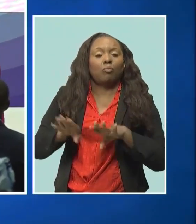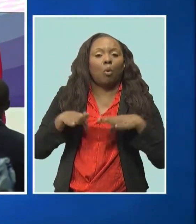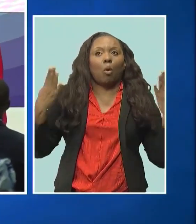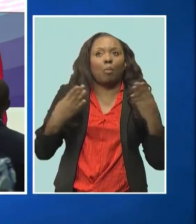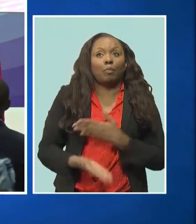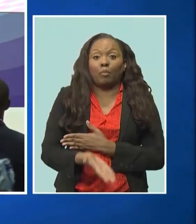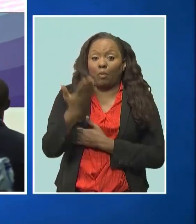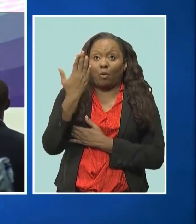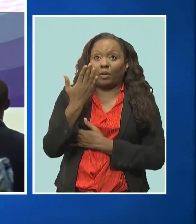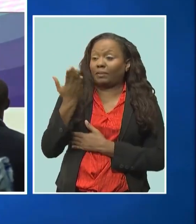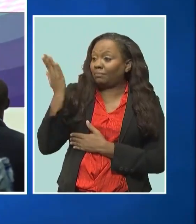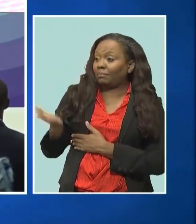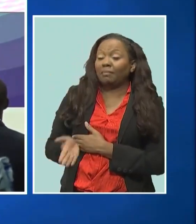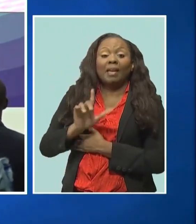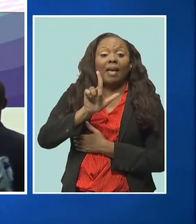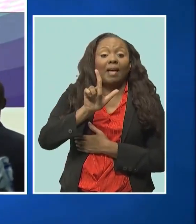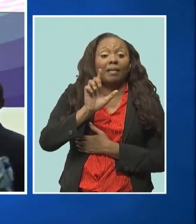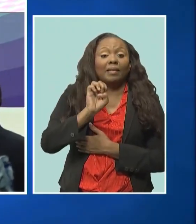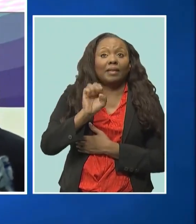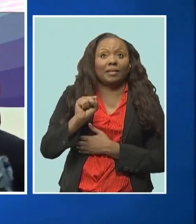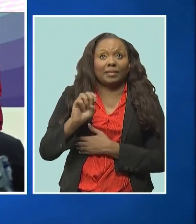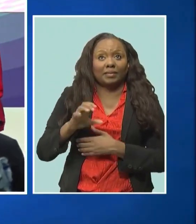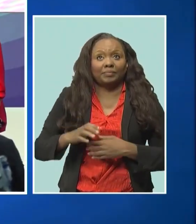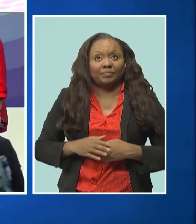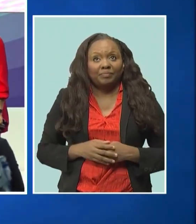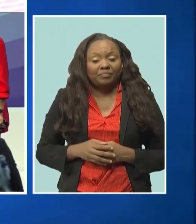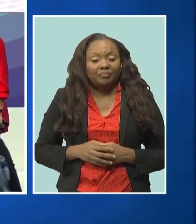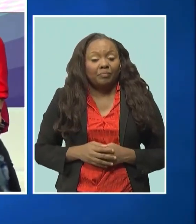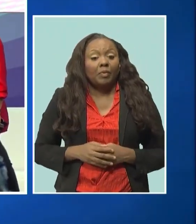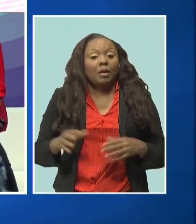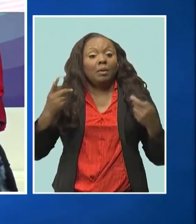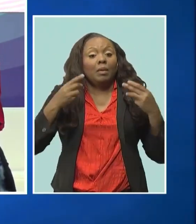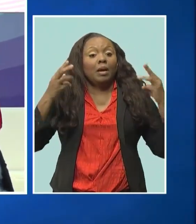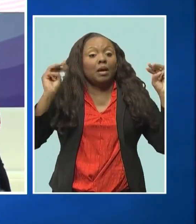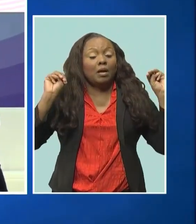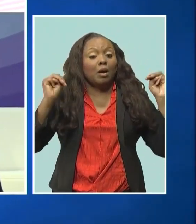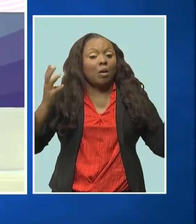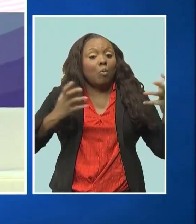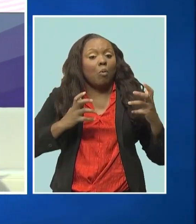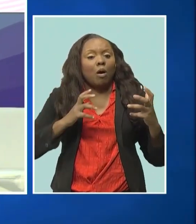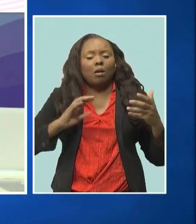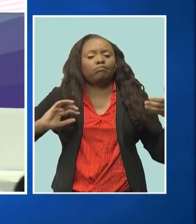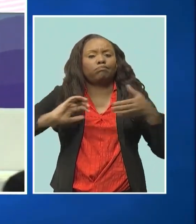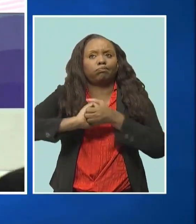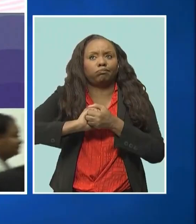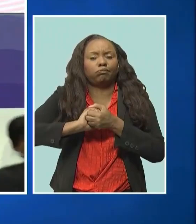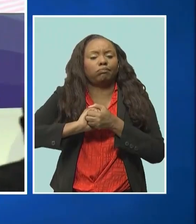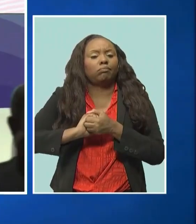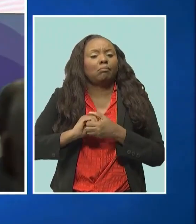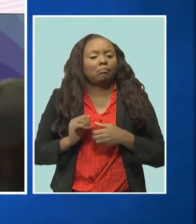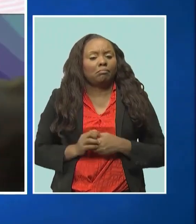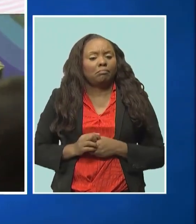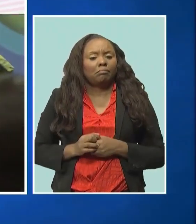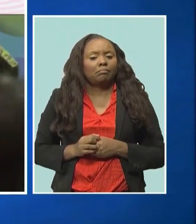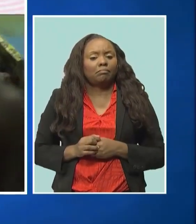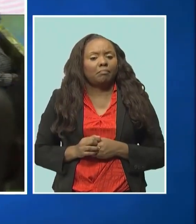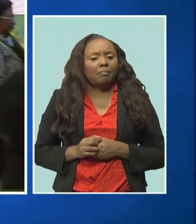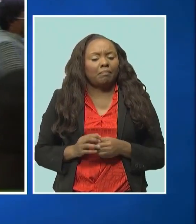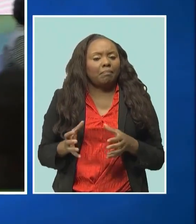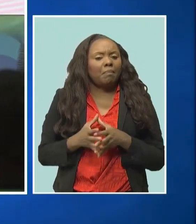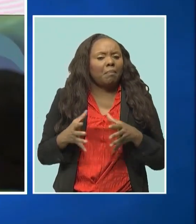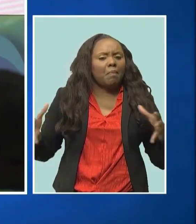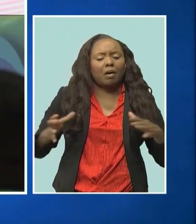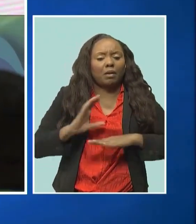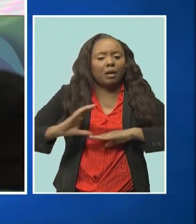Center. In her address, Ms. Mottley called for partnerships as the majority of Caribbean countries are considered water scarce and